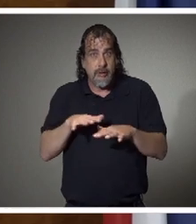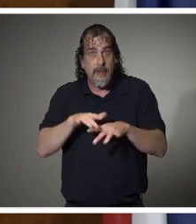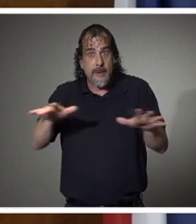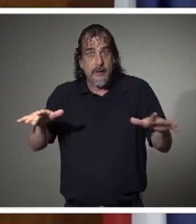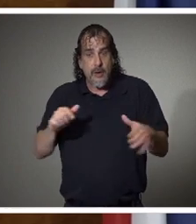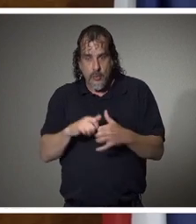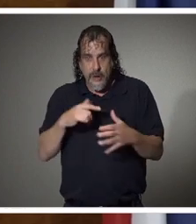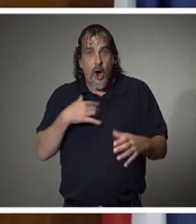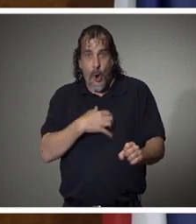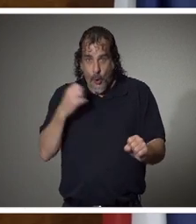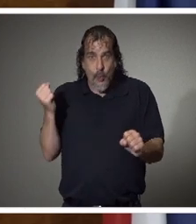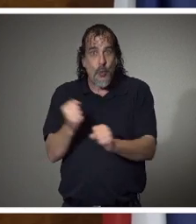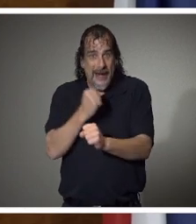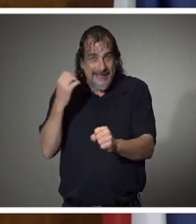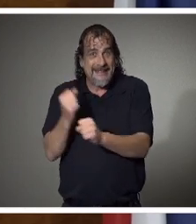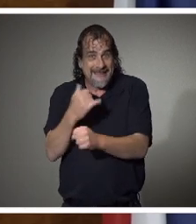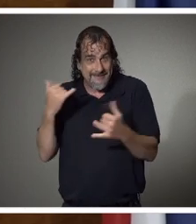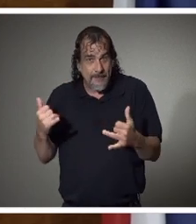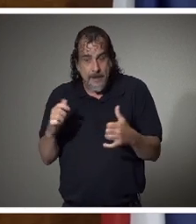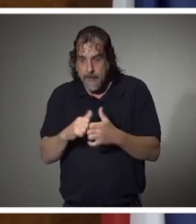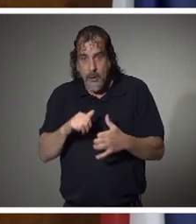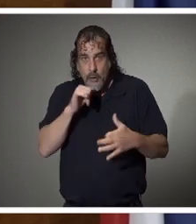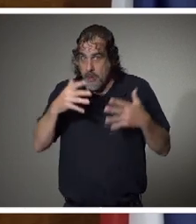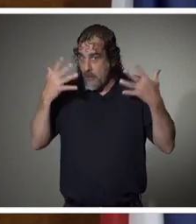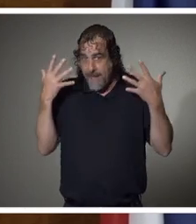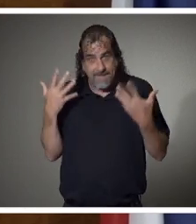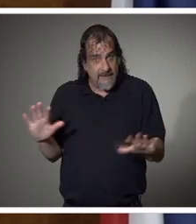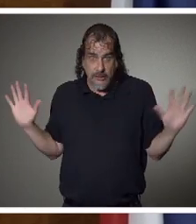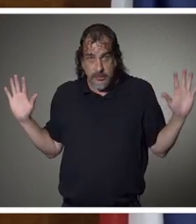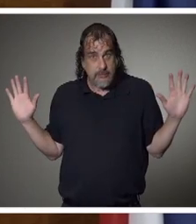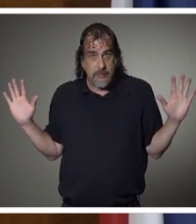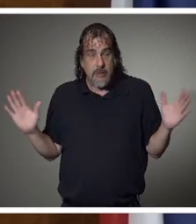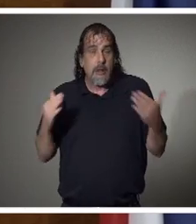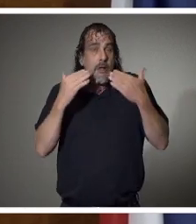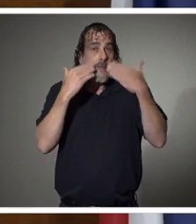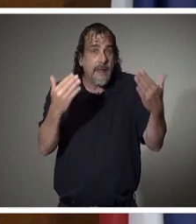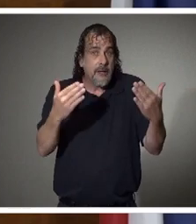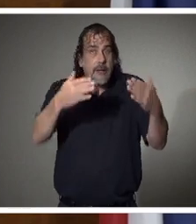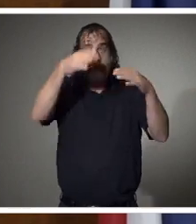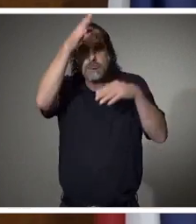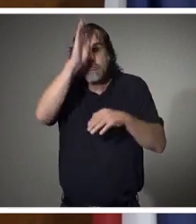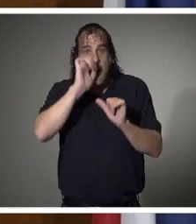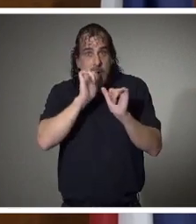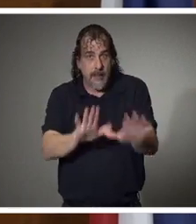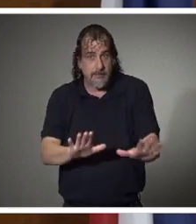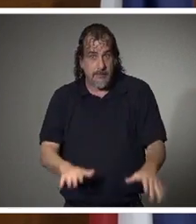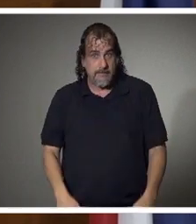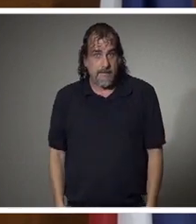winning this fight, but this fight is not over. Thank y'all, and God bless.